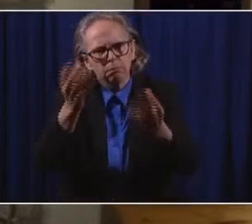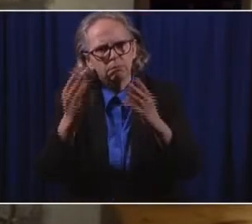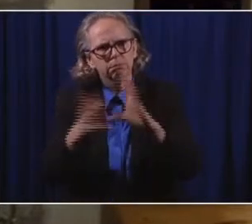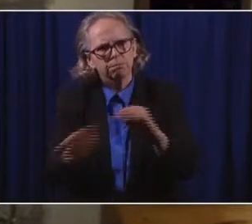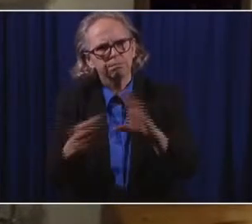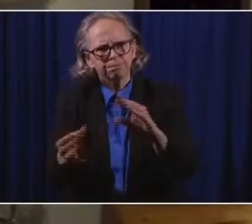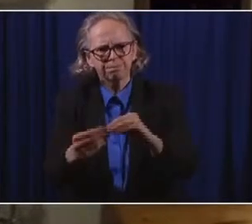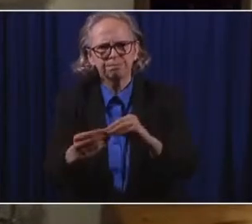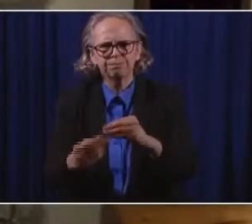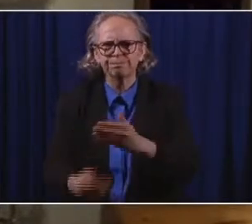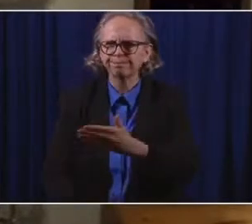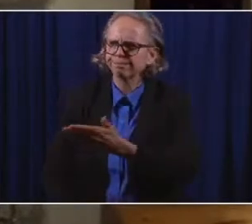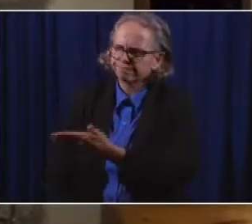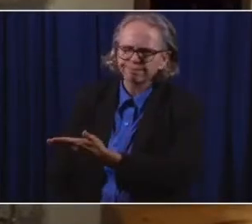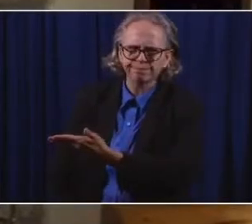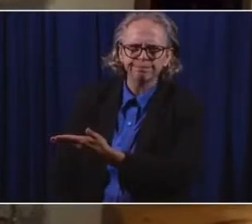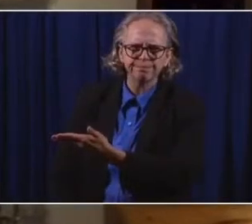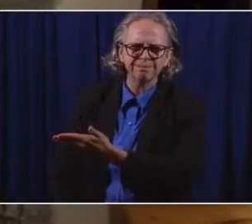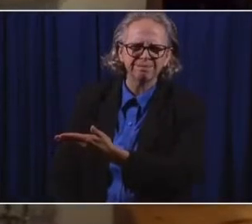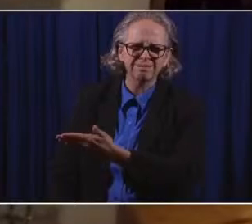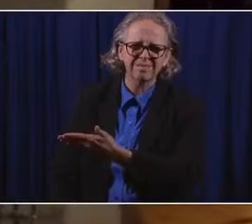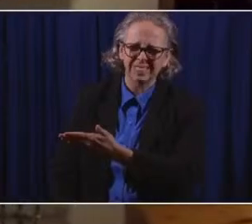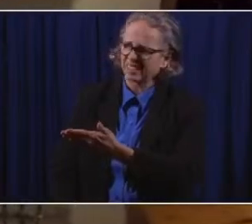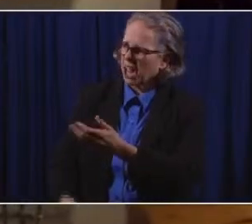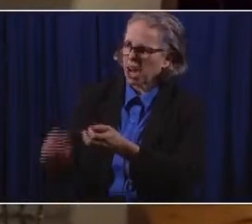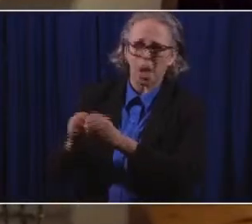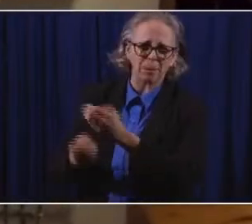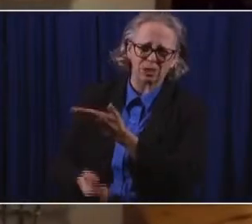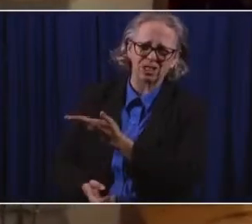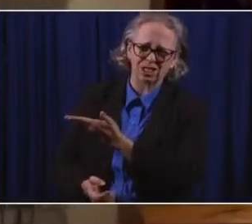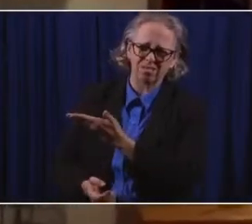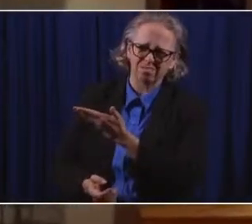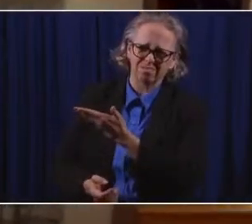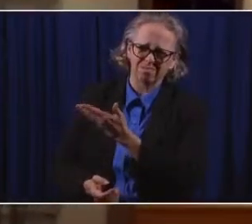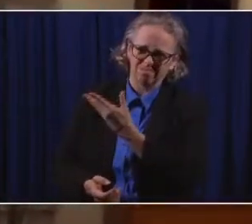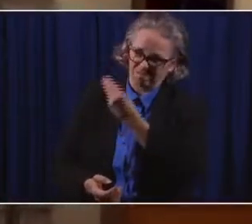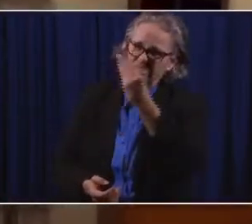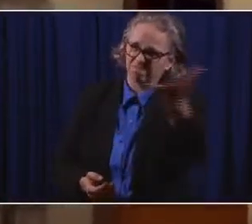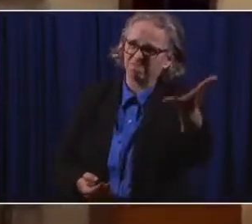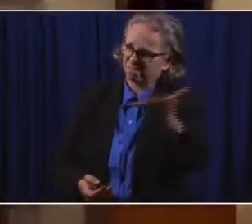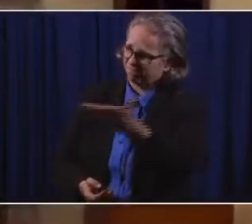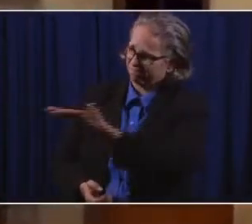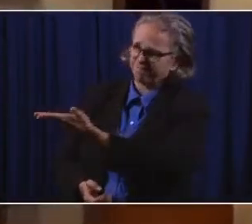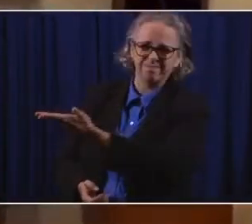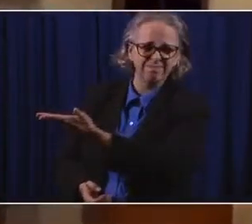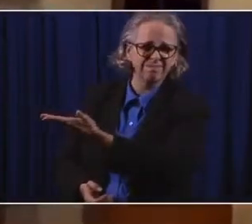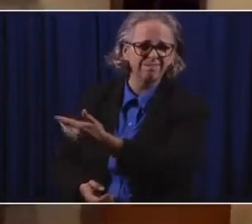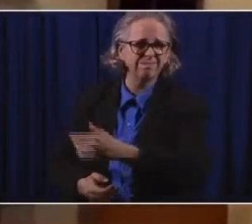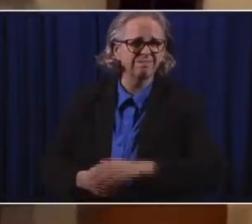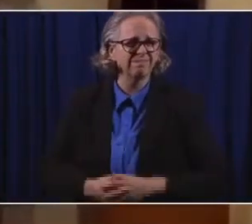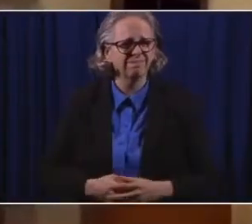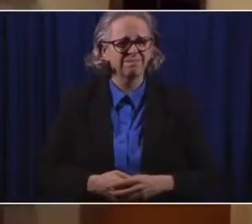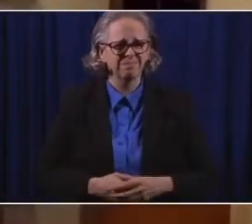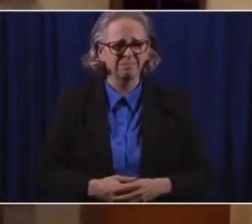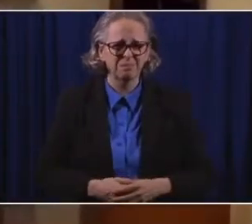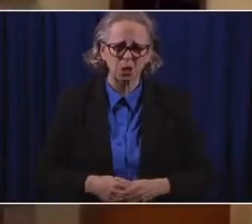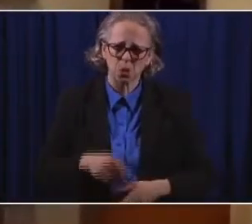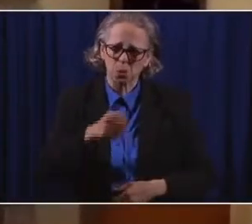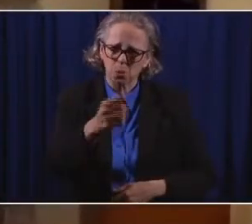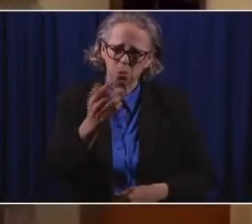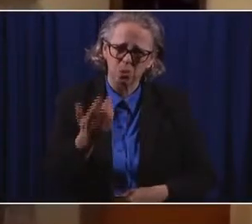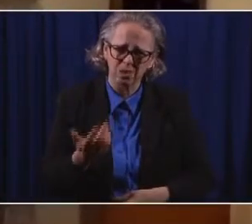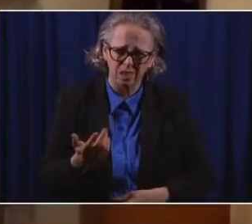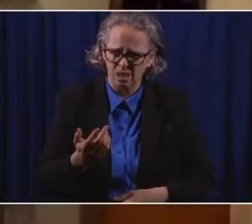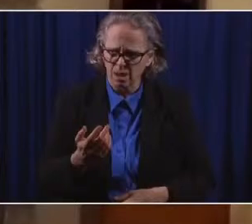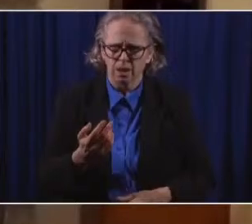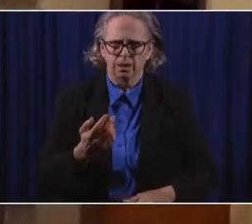that in mind, let's look at the numbers for today. As we look at these numbers, I think every Ohioan needs to be alarmed